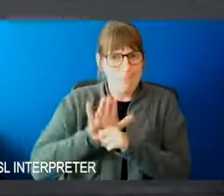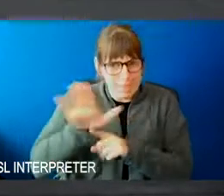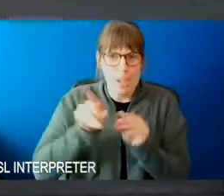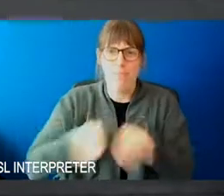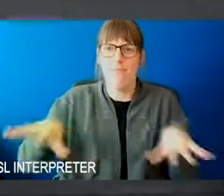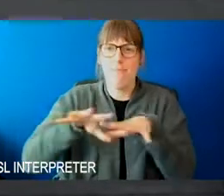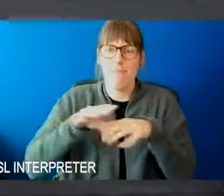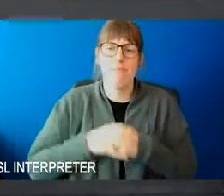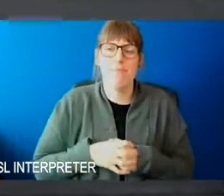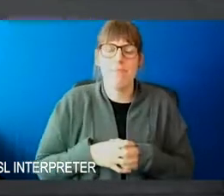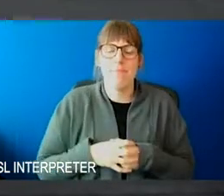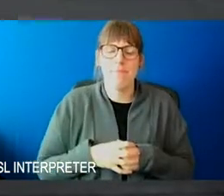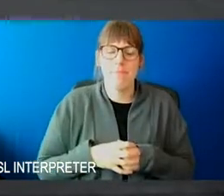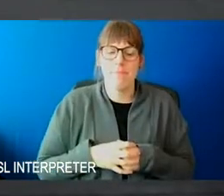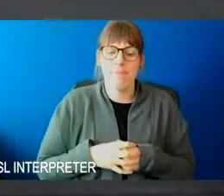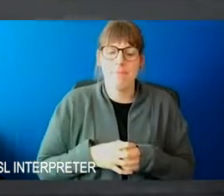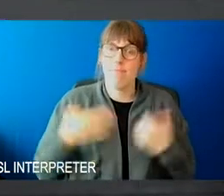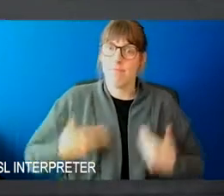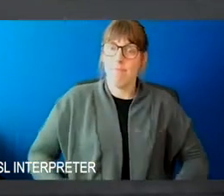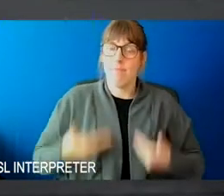the Ktunaxa. And